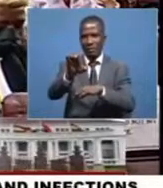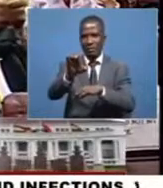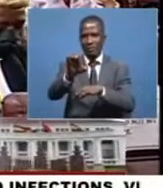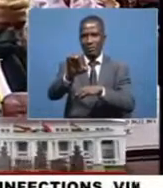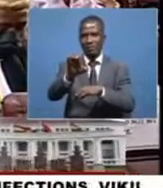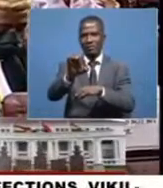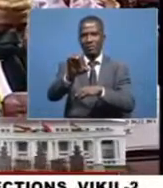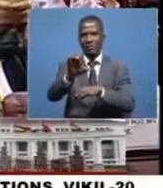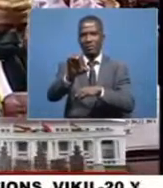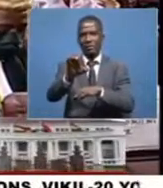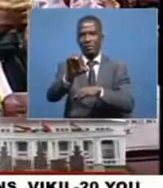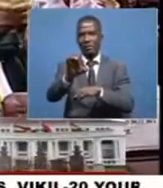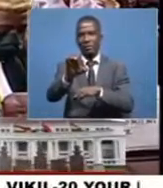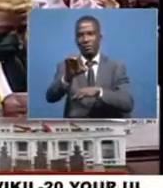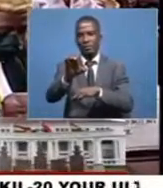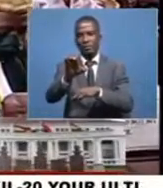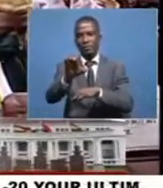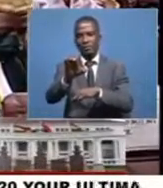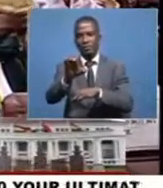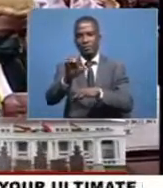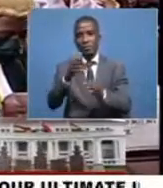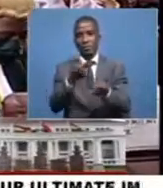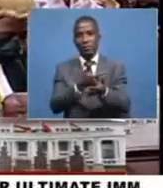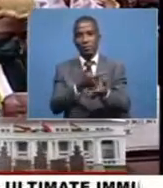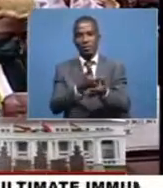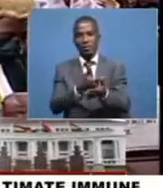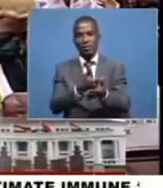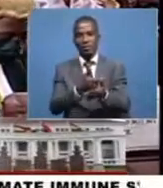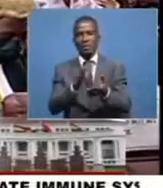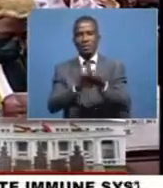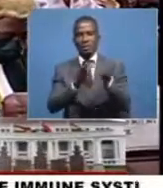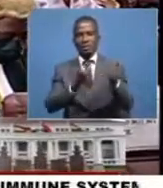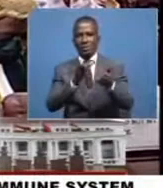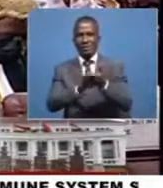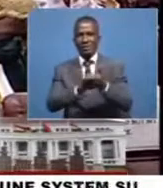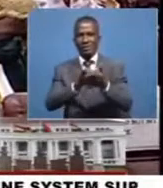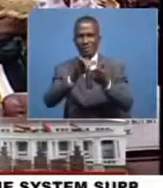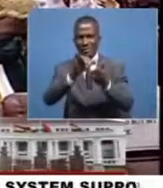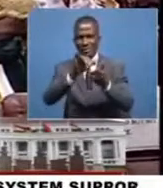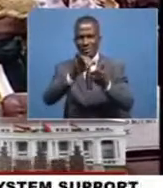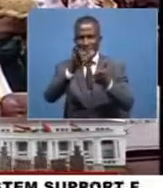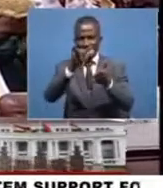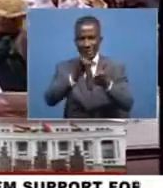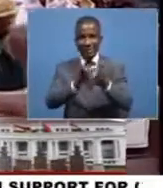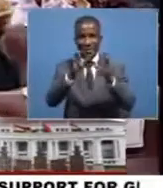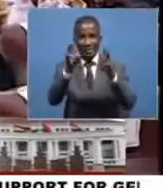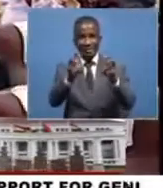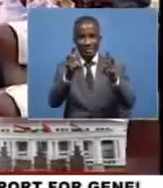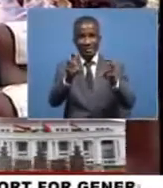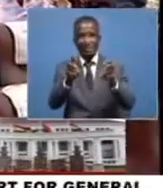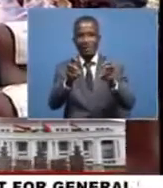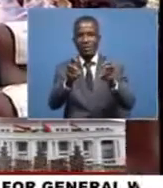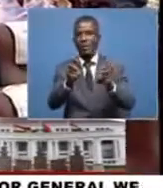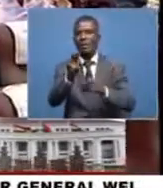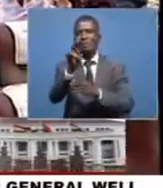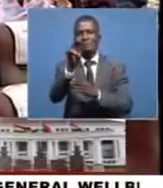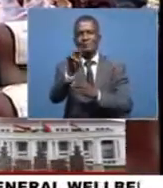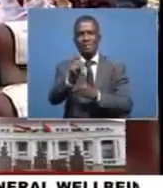the Electoral Commission of Ghana. And we believe that those processes are